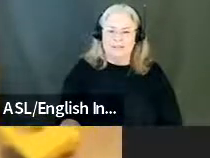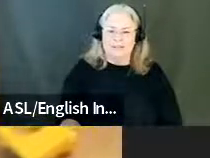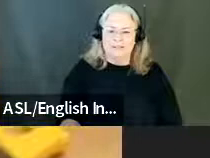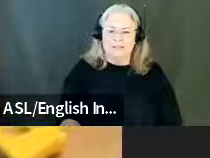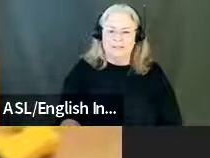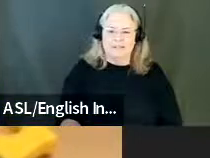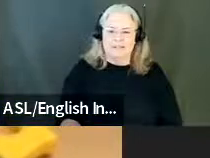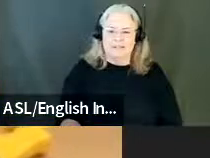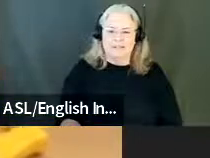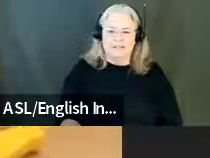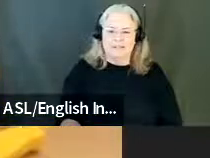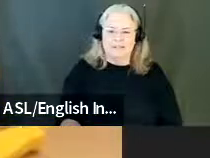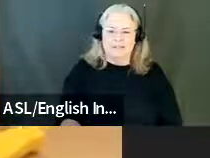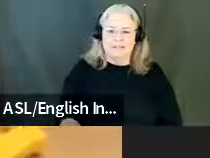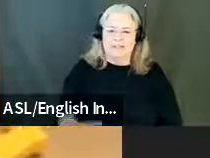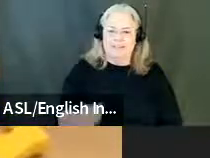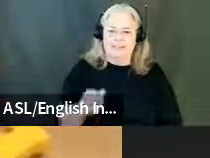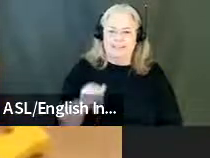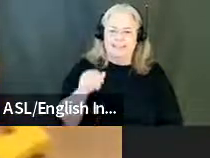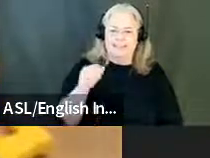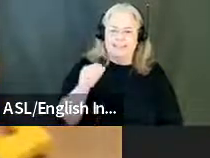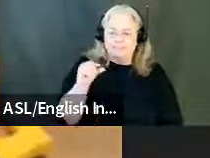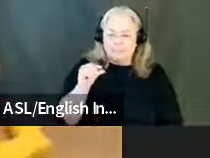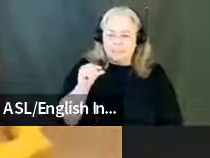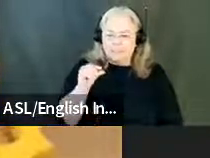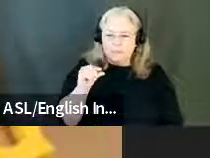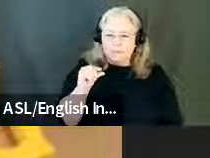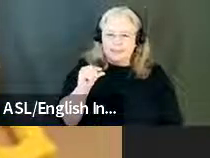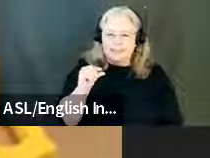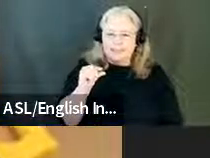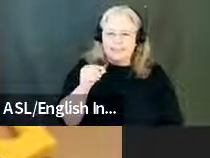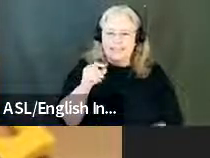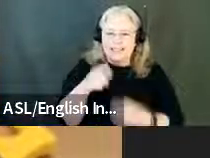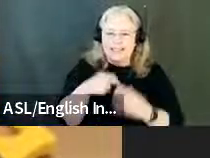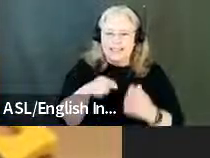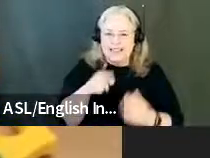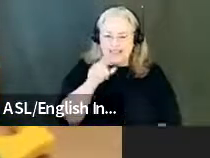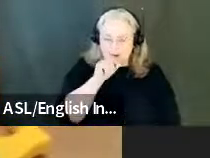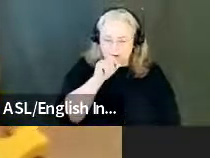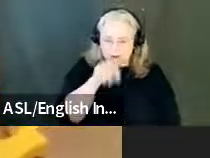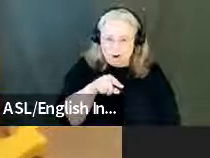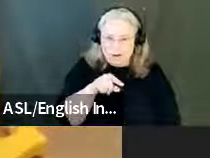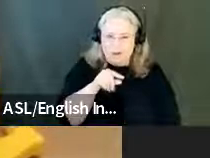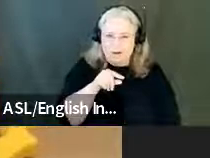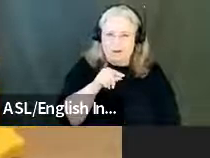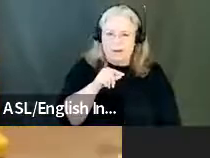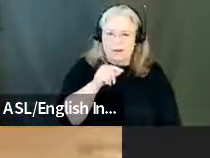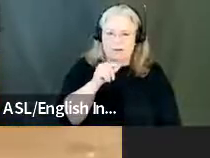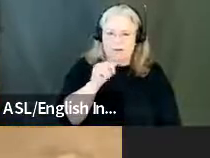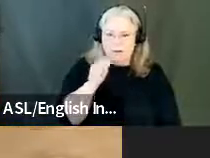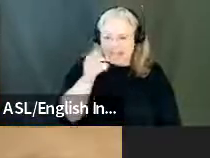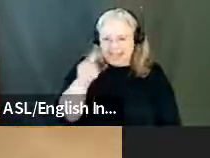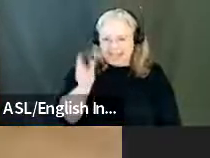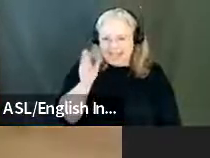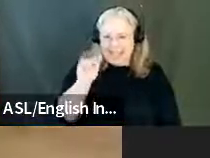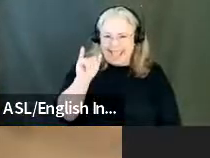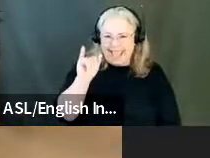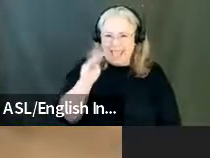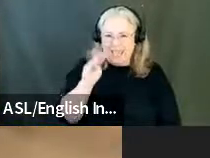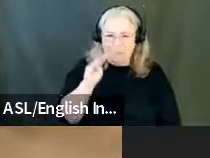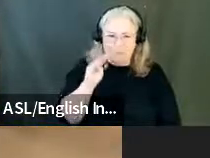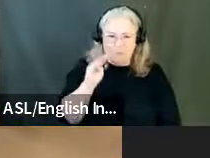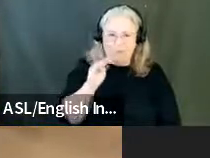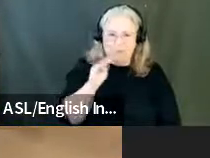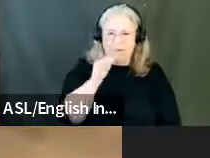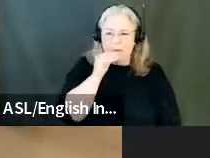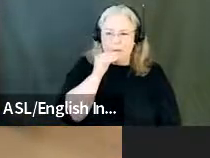just take your miniature marshmallows, you split them in half, drop one in here, and then you can aim in terms of the